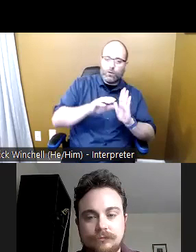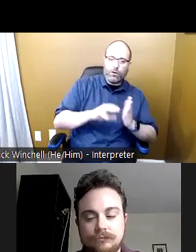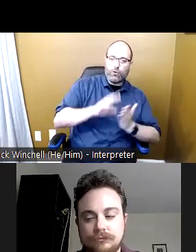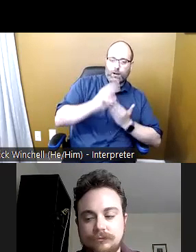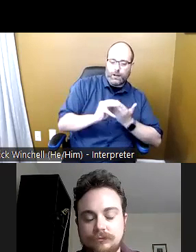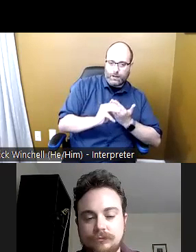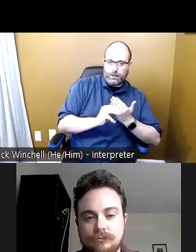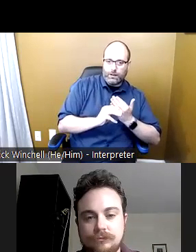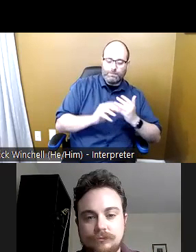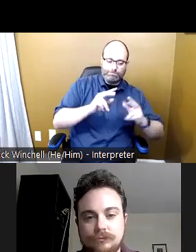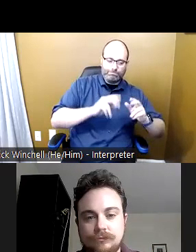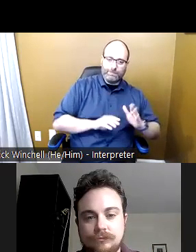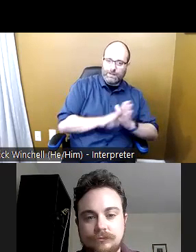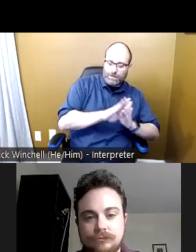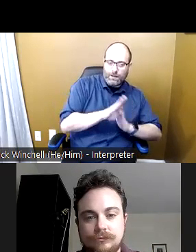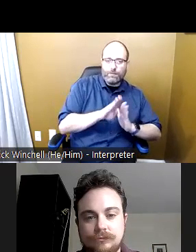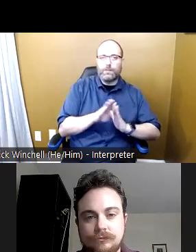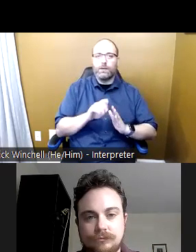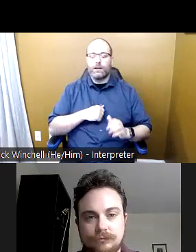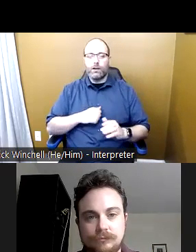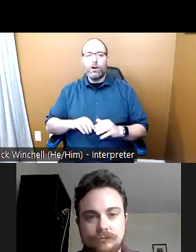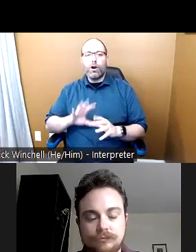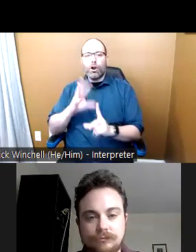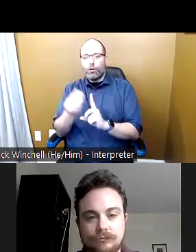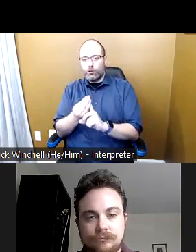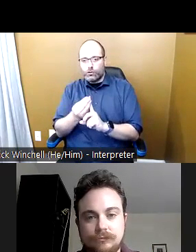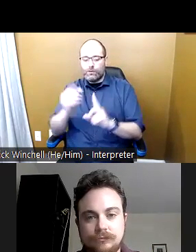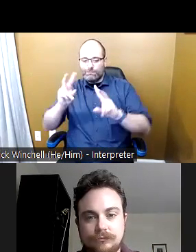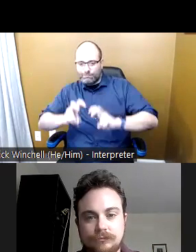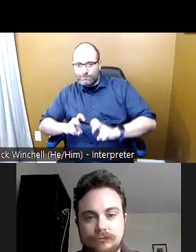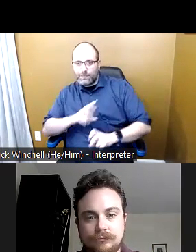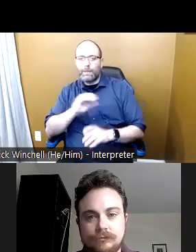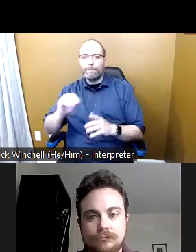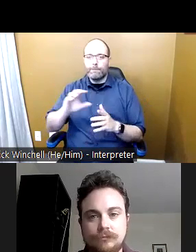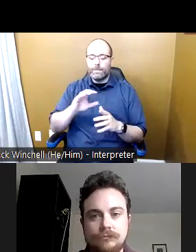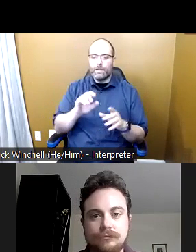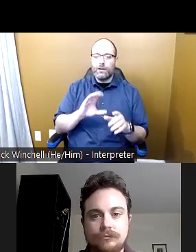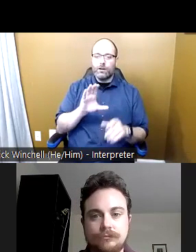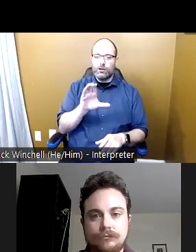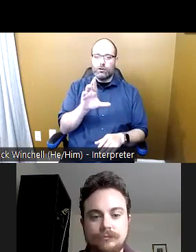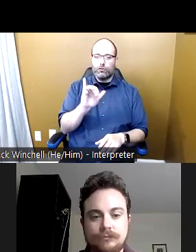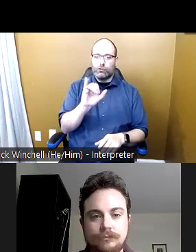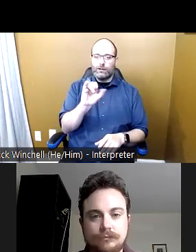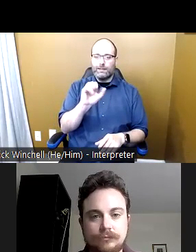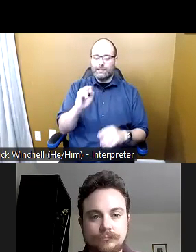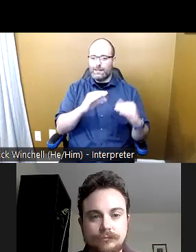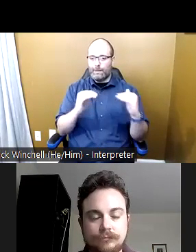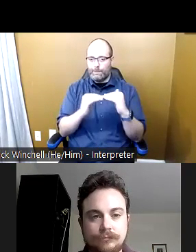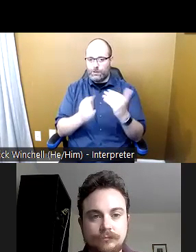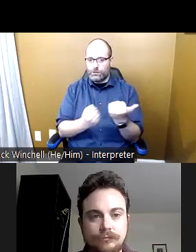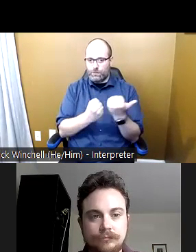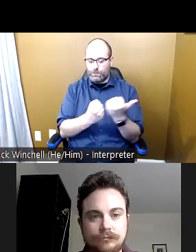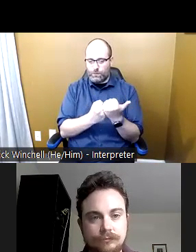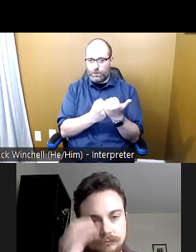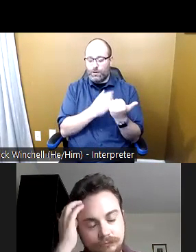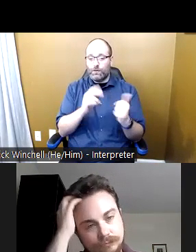assessments, consulting, cultural competency and humility training, and crisis and peer support service development to folks in Connecticut